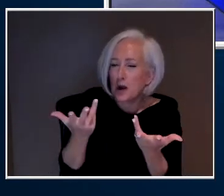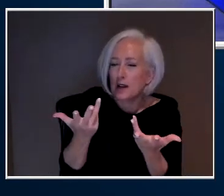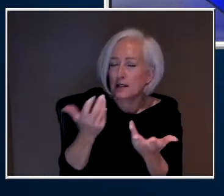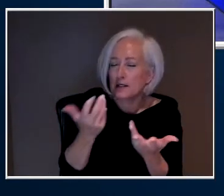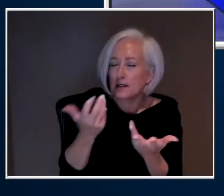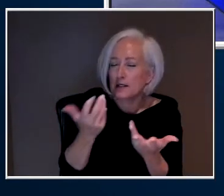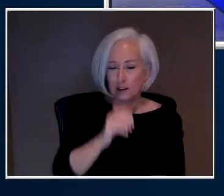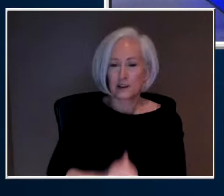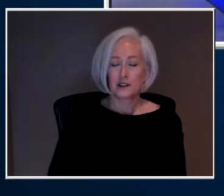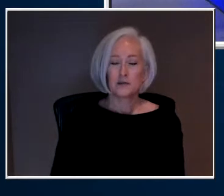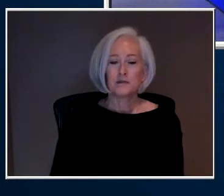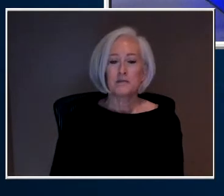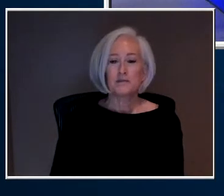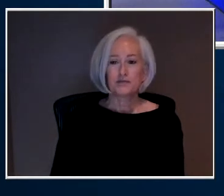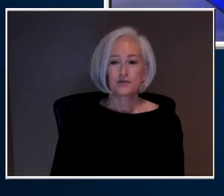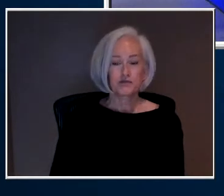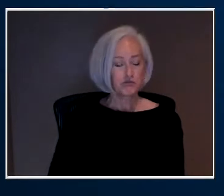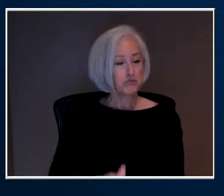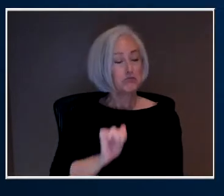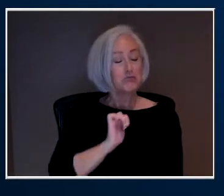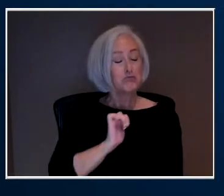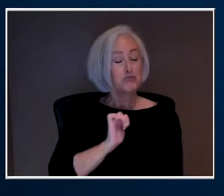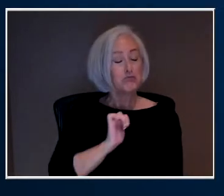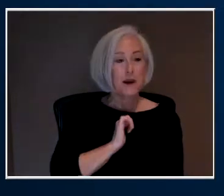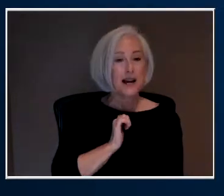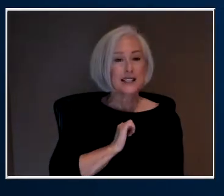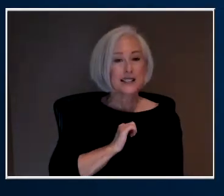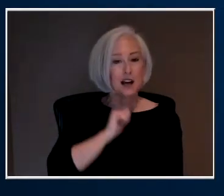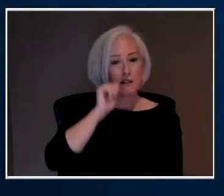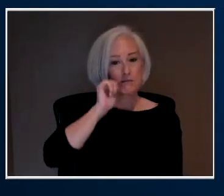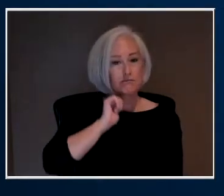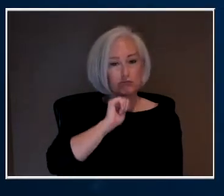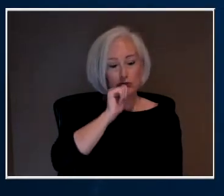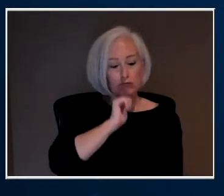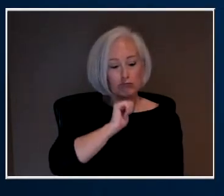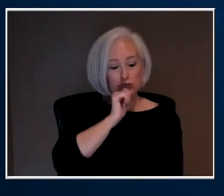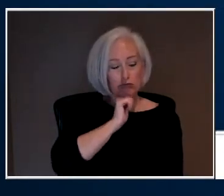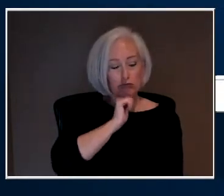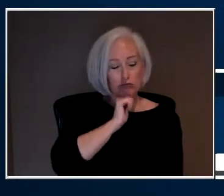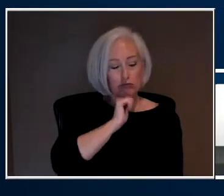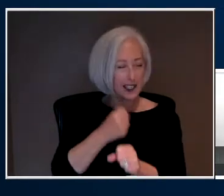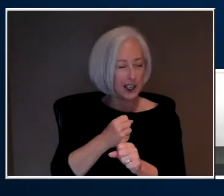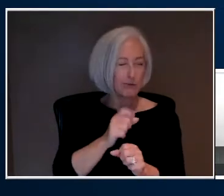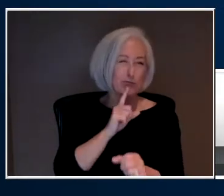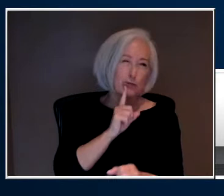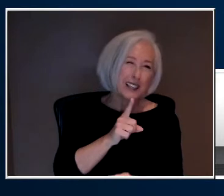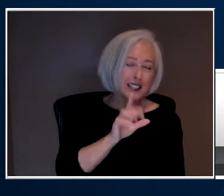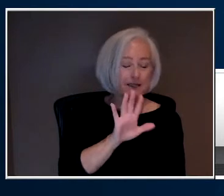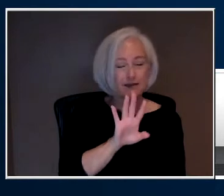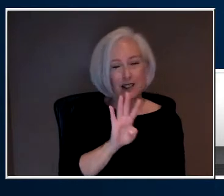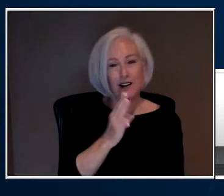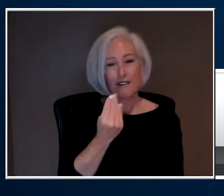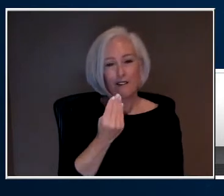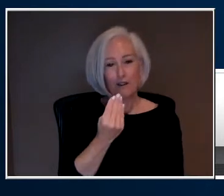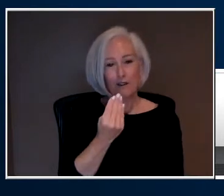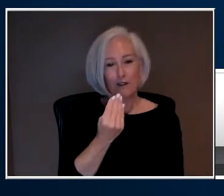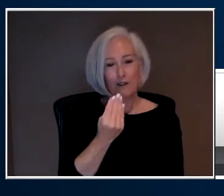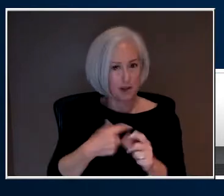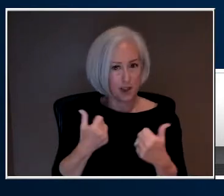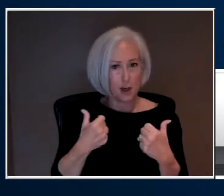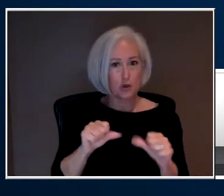I was in pain for about a year, about 14 months actually, trying conservative